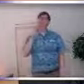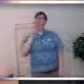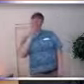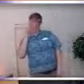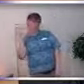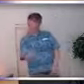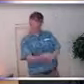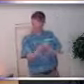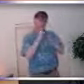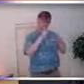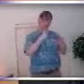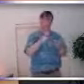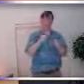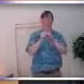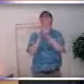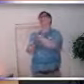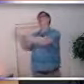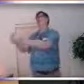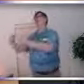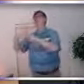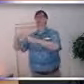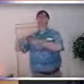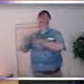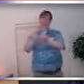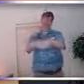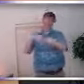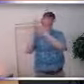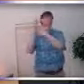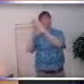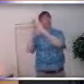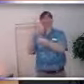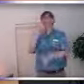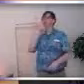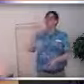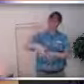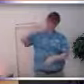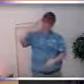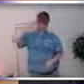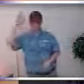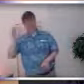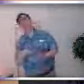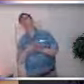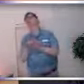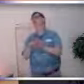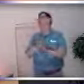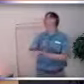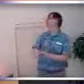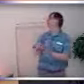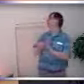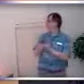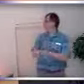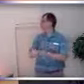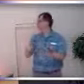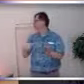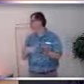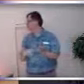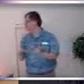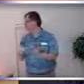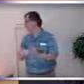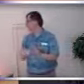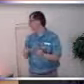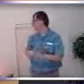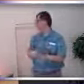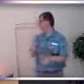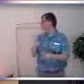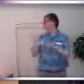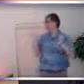was going to, and the universe says, well, so it is. And so you think you're doing, and I'm doing this, and I went to church, and this